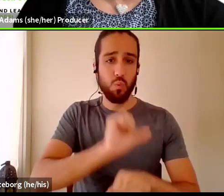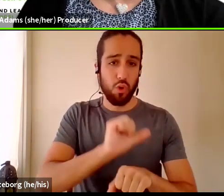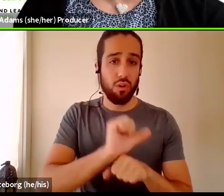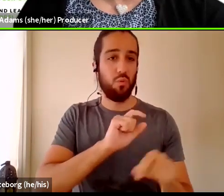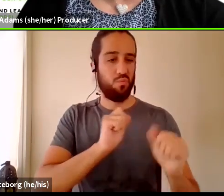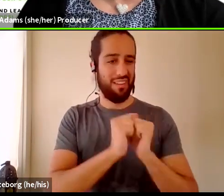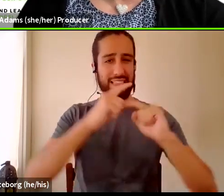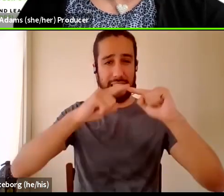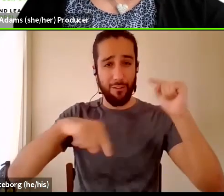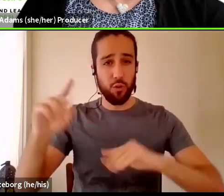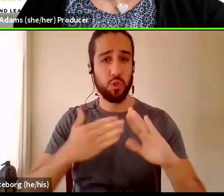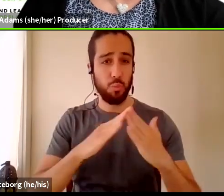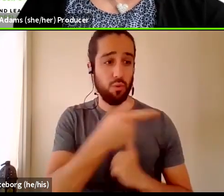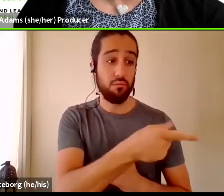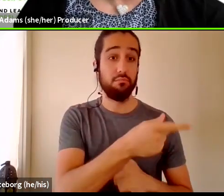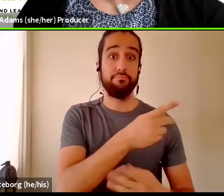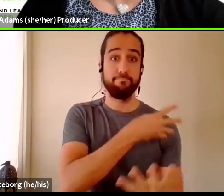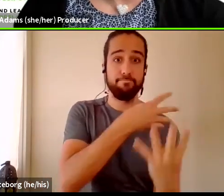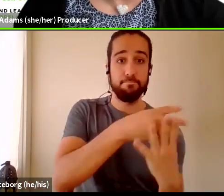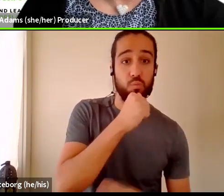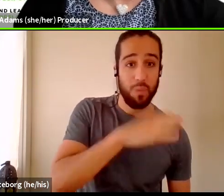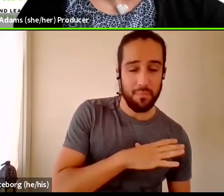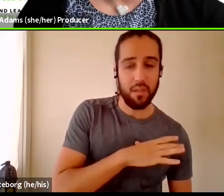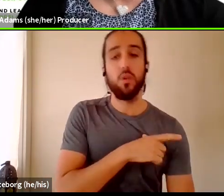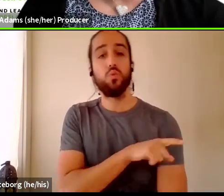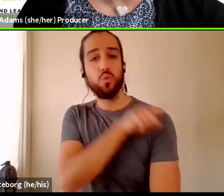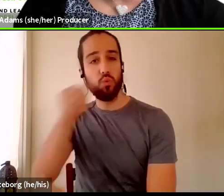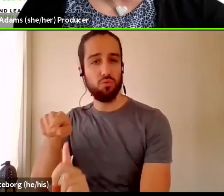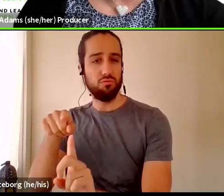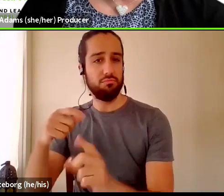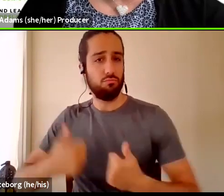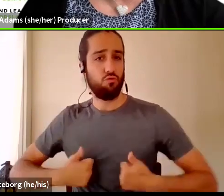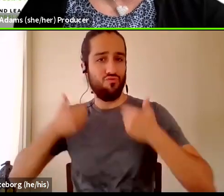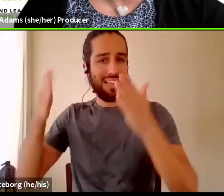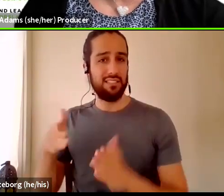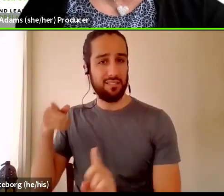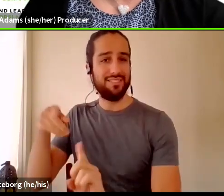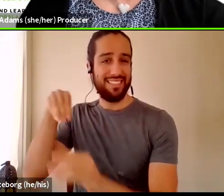to residents in a Kansas town who were devastated by a tornado.